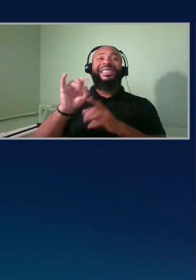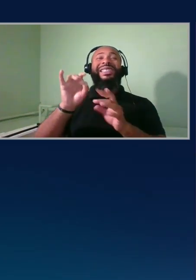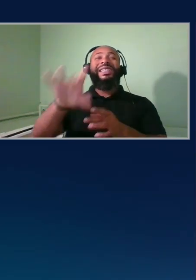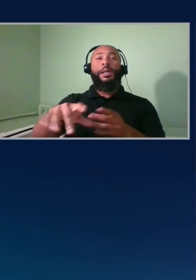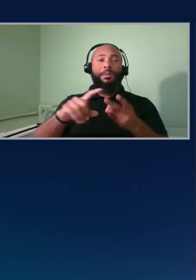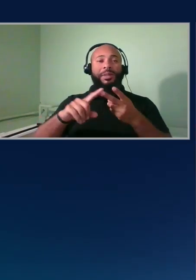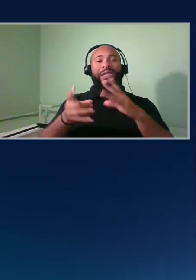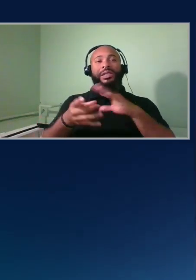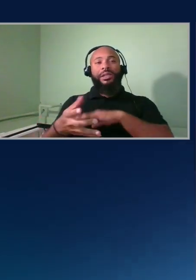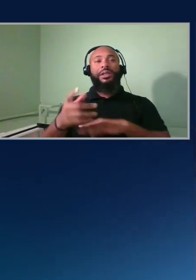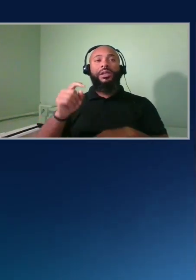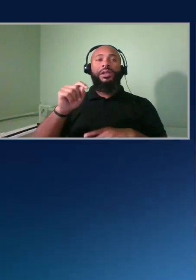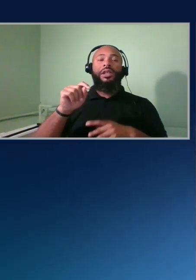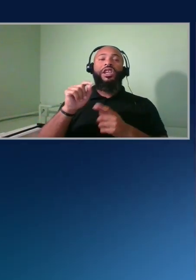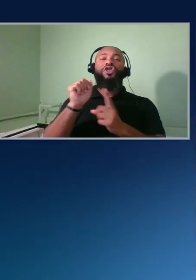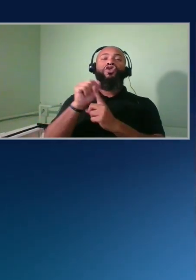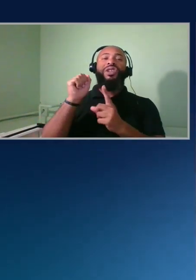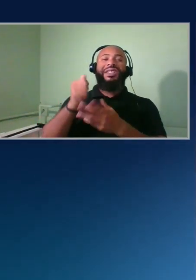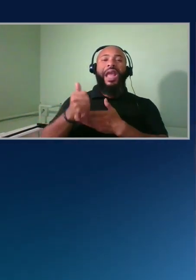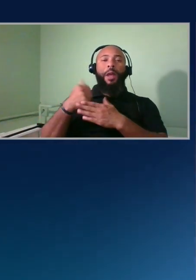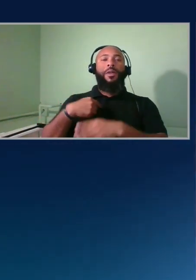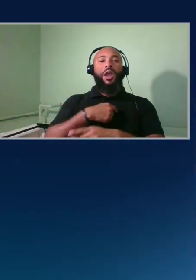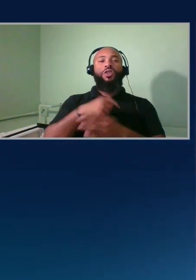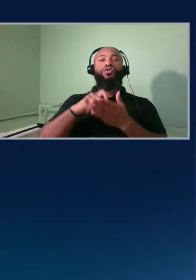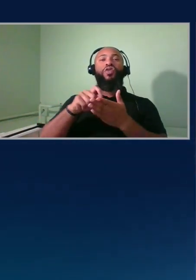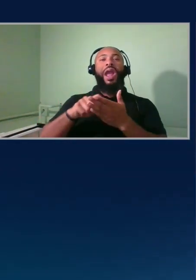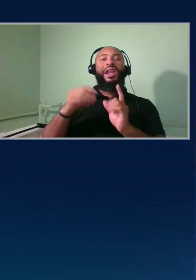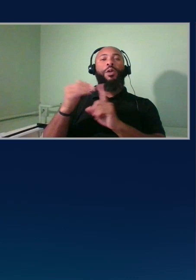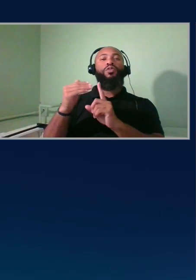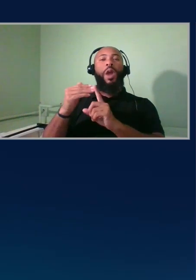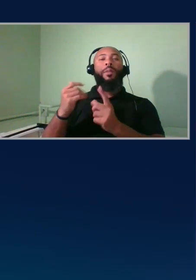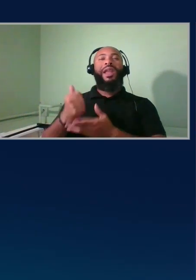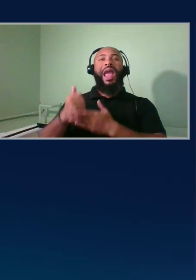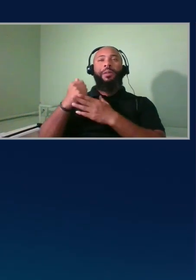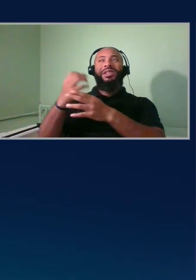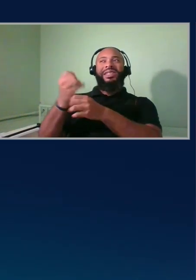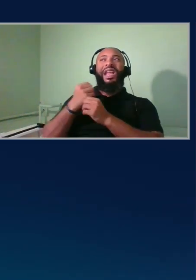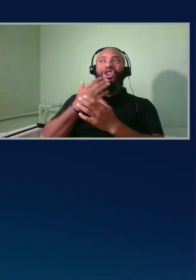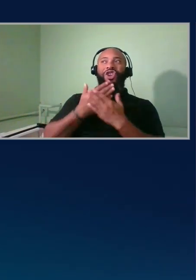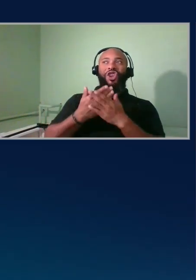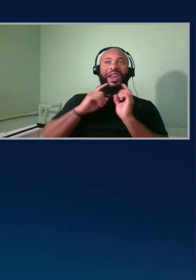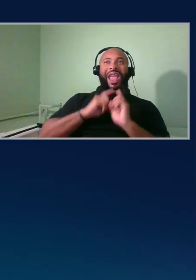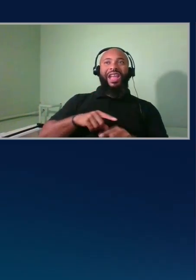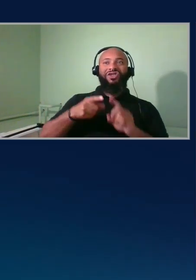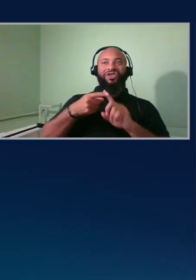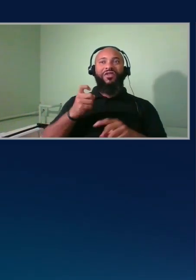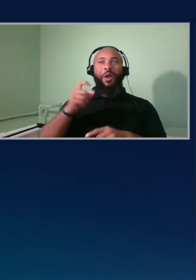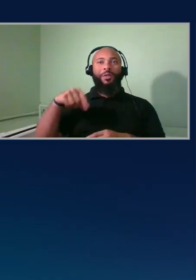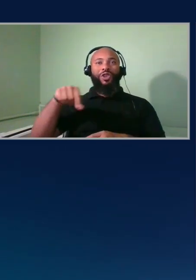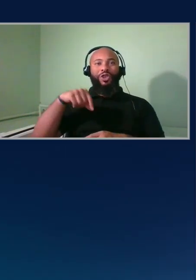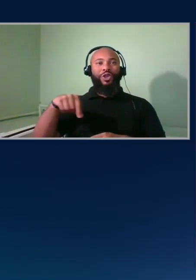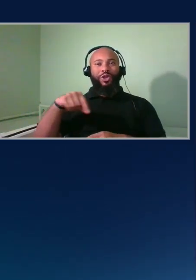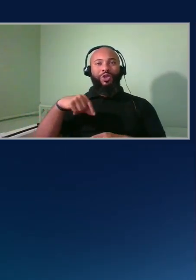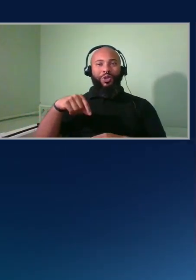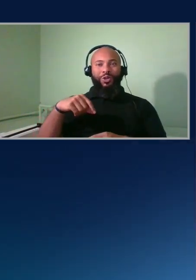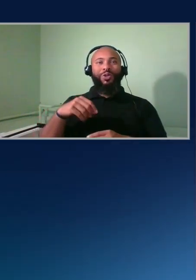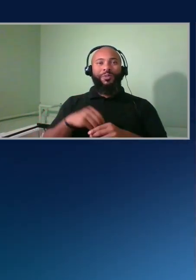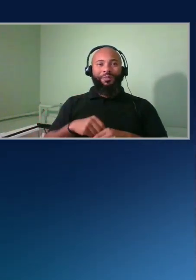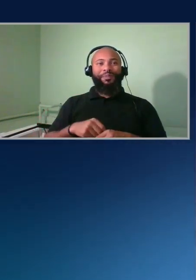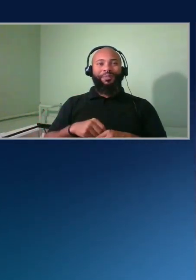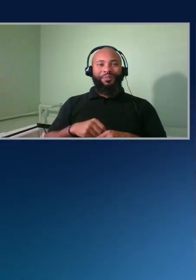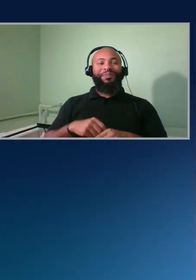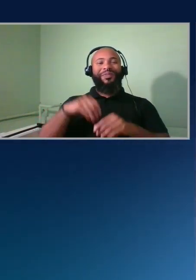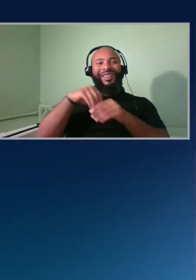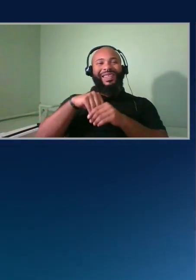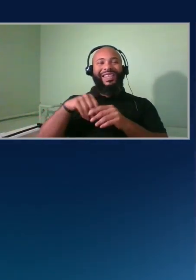is getting us good, answers from Q? What in those? You're talking about prompt engineering,